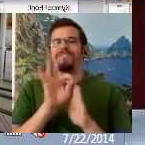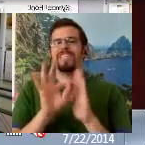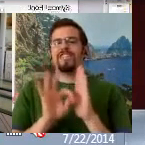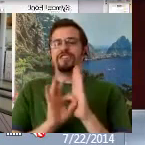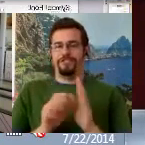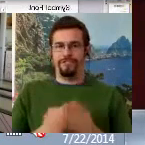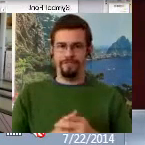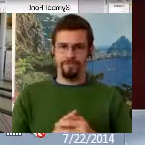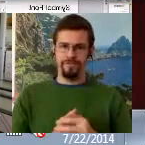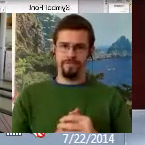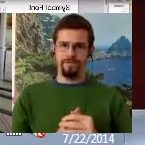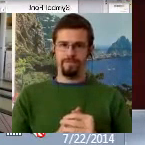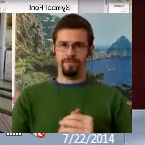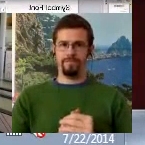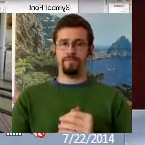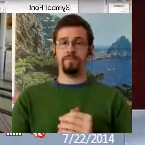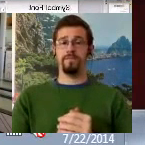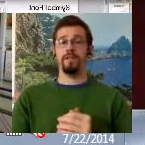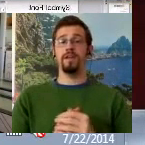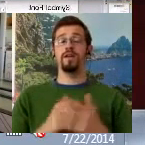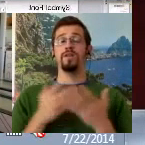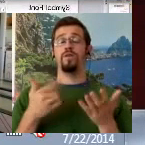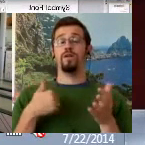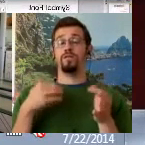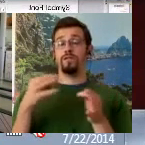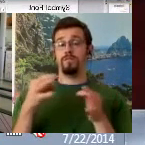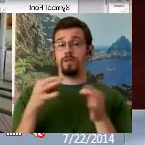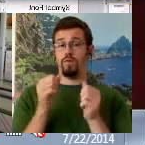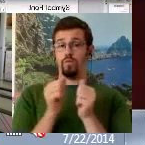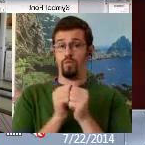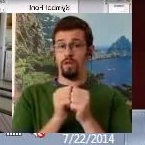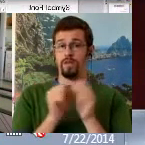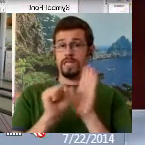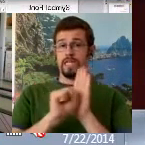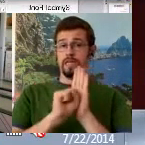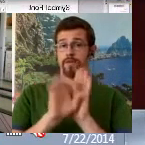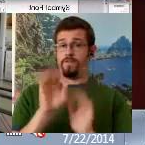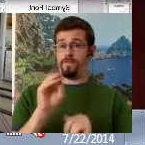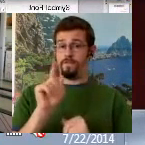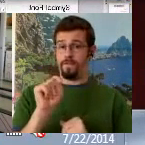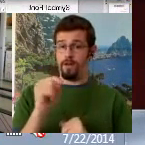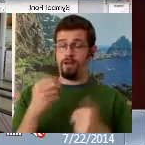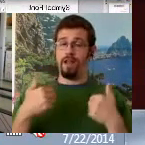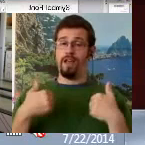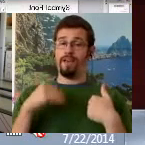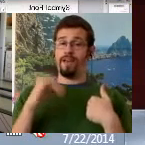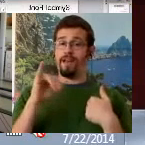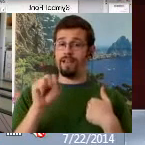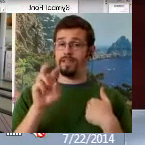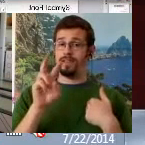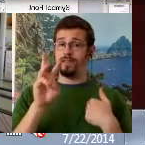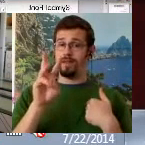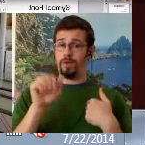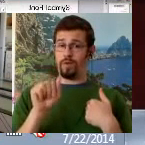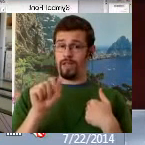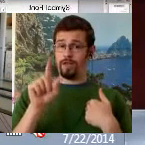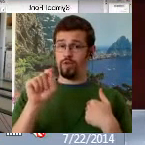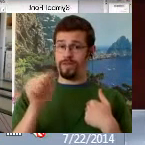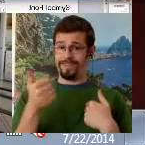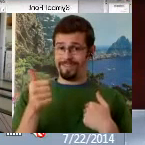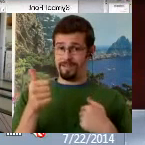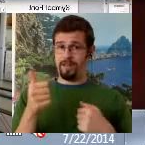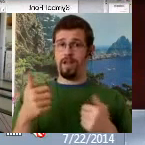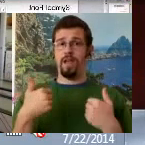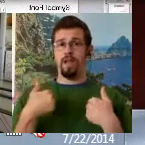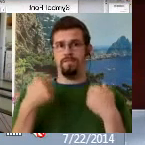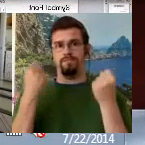All right. Like I was saying, for the symbol font, we have the ISWA 2010, which has a lot